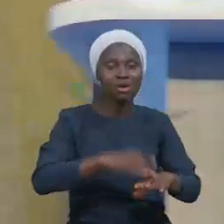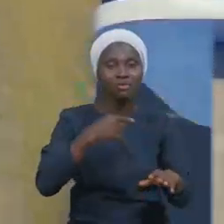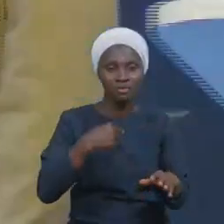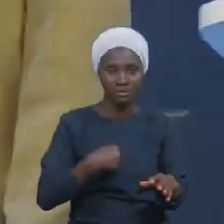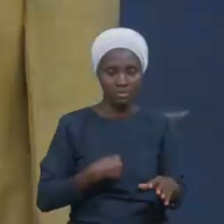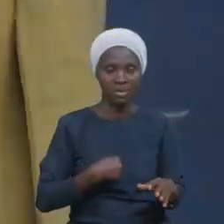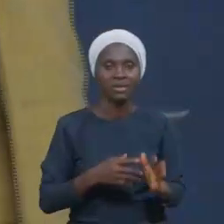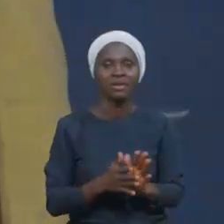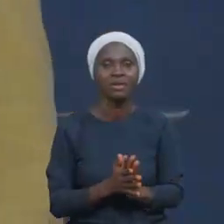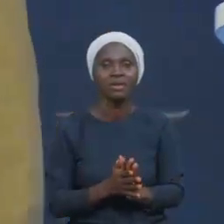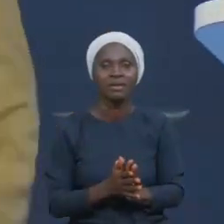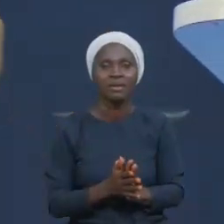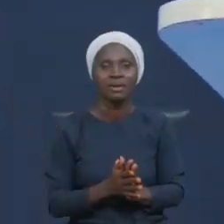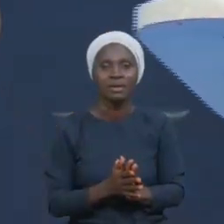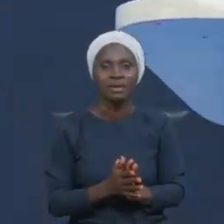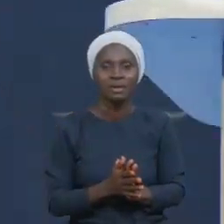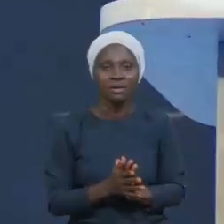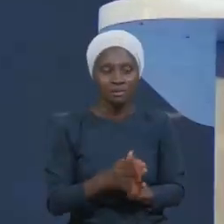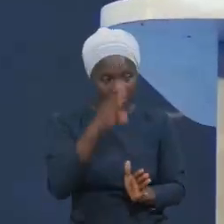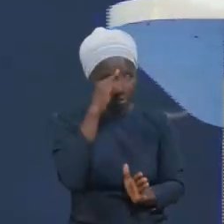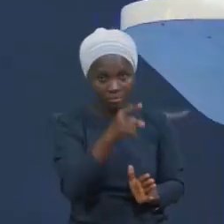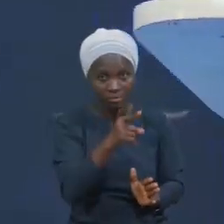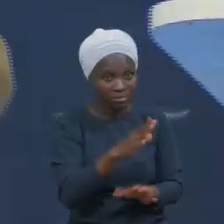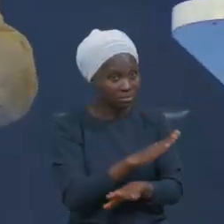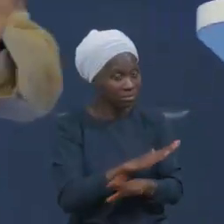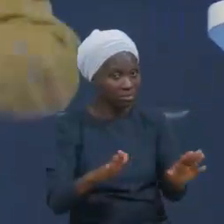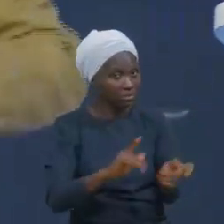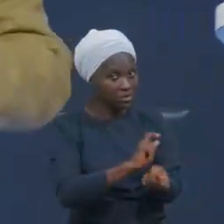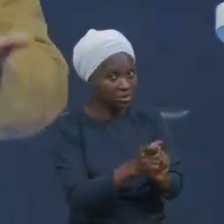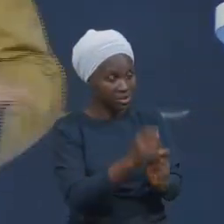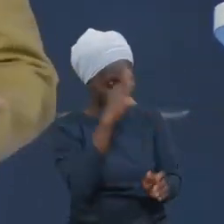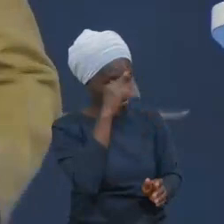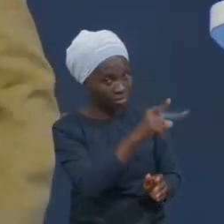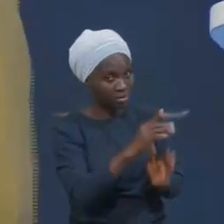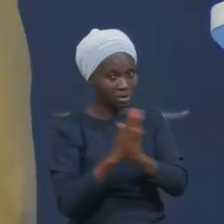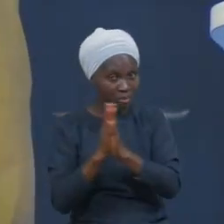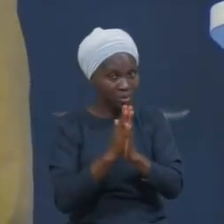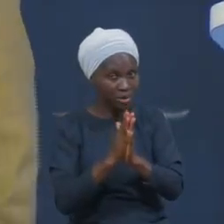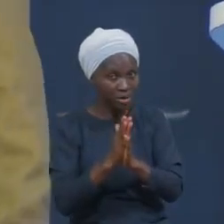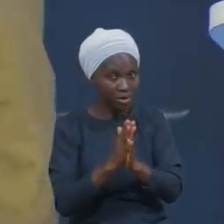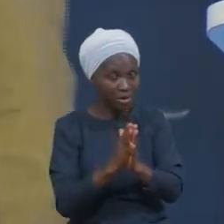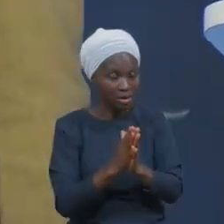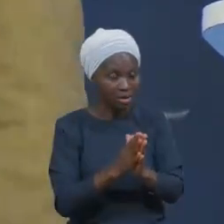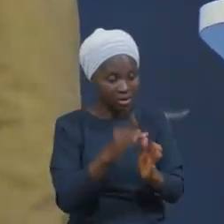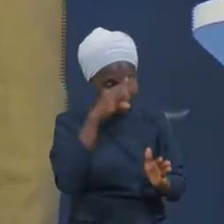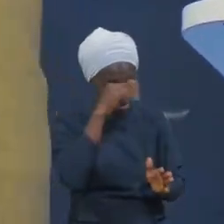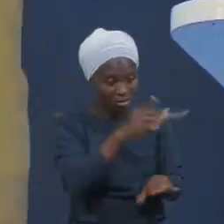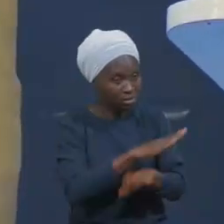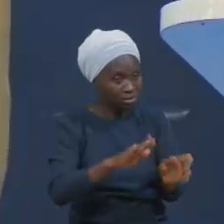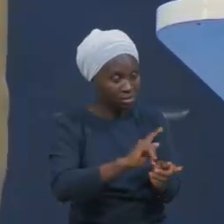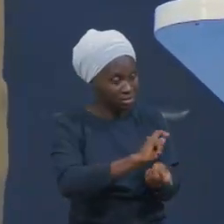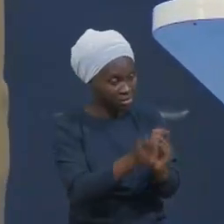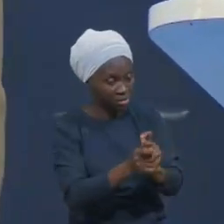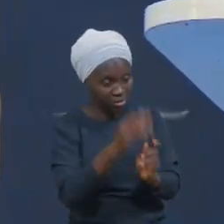on me. He didn't change his prayer. He didn't change his attitude. Okay, they're stopping